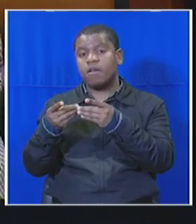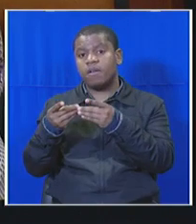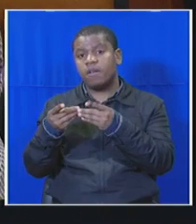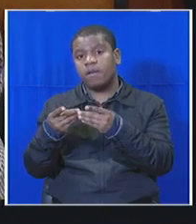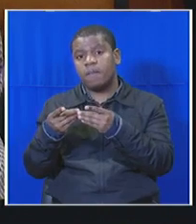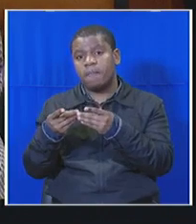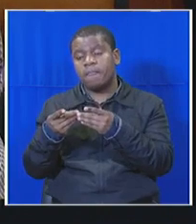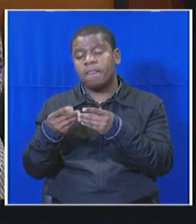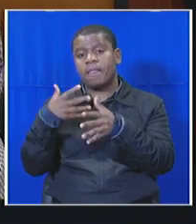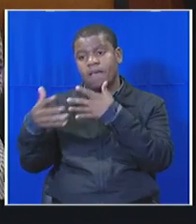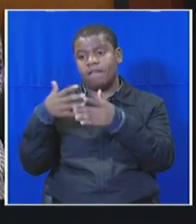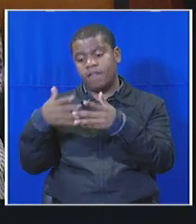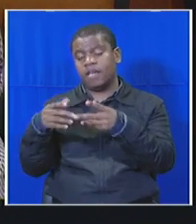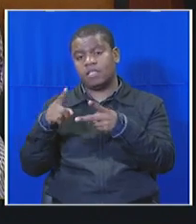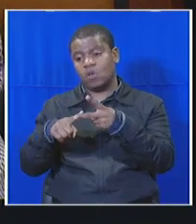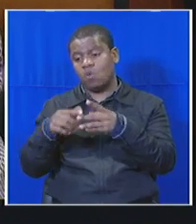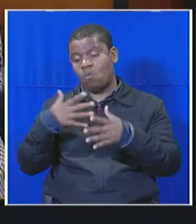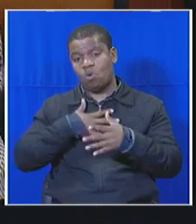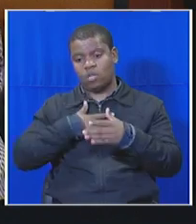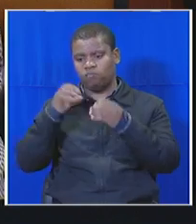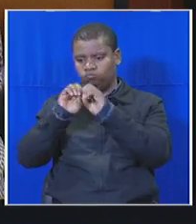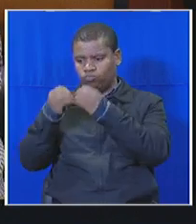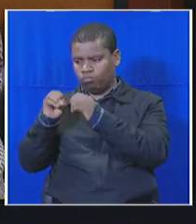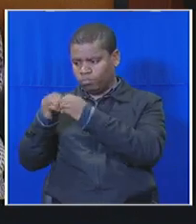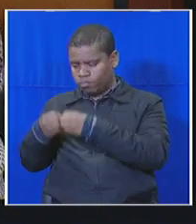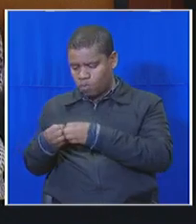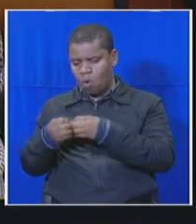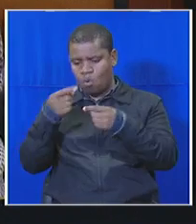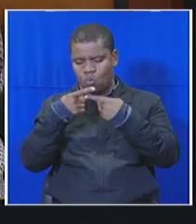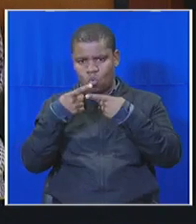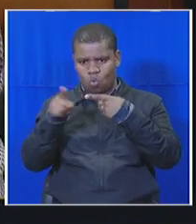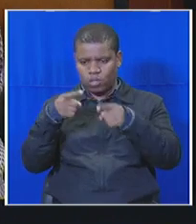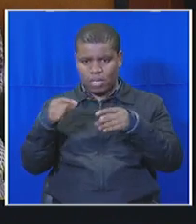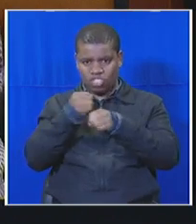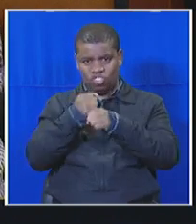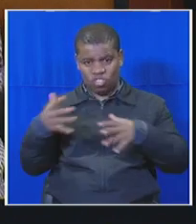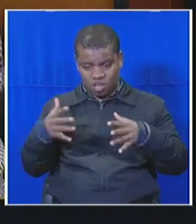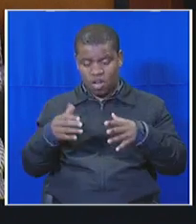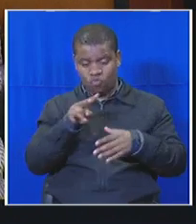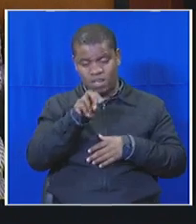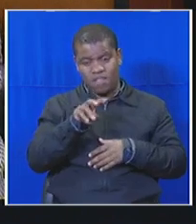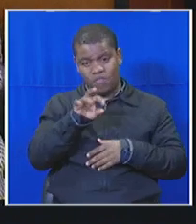Entity, and report of Auditor General on 2013-14 financial year?